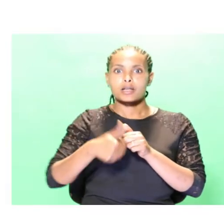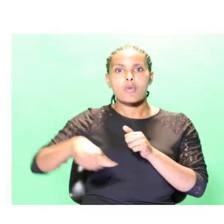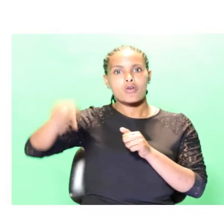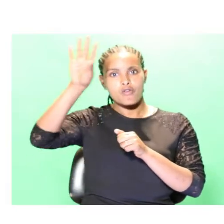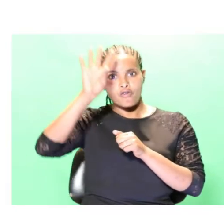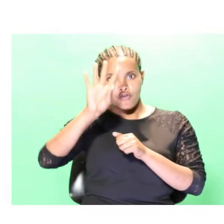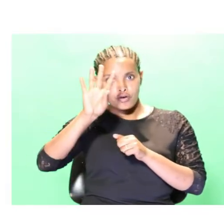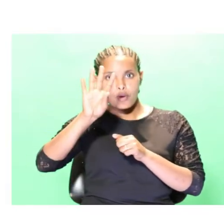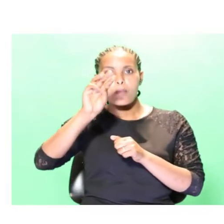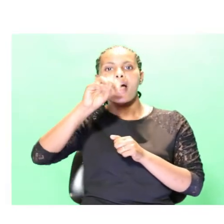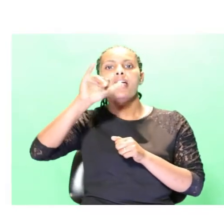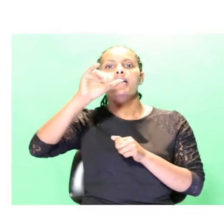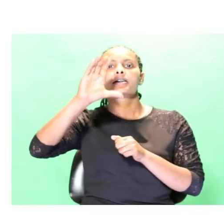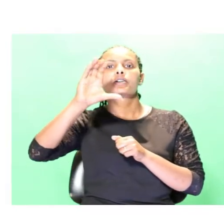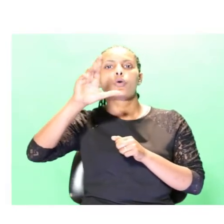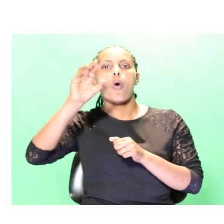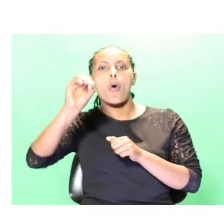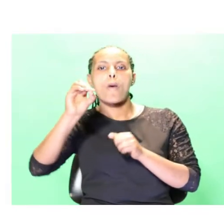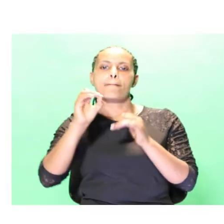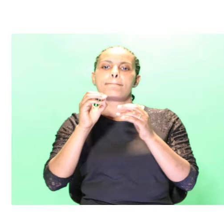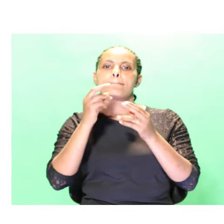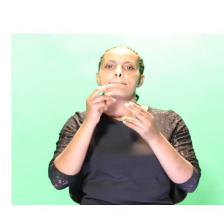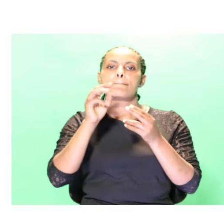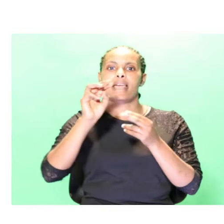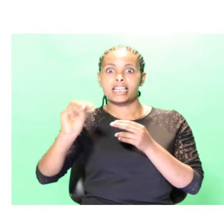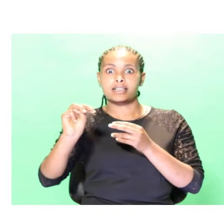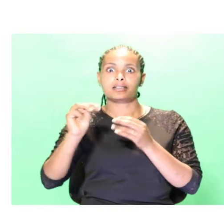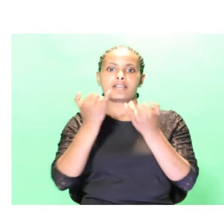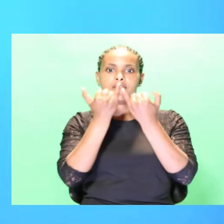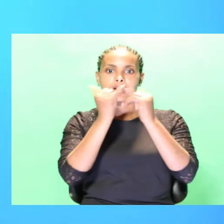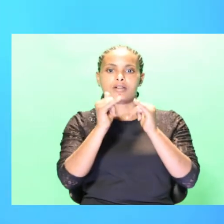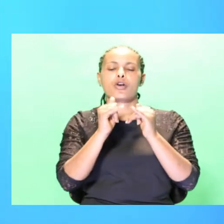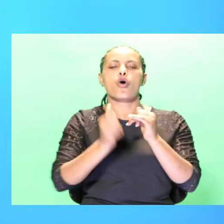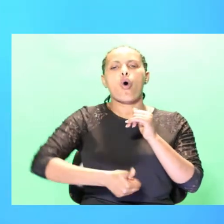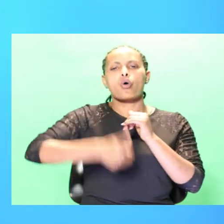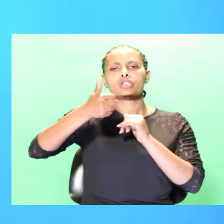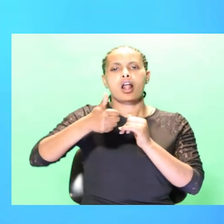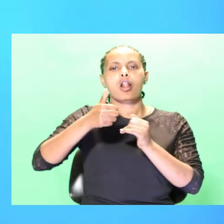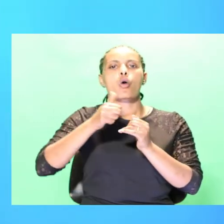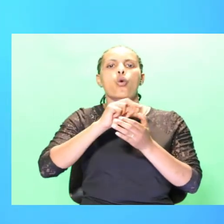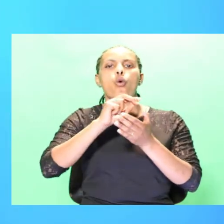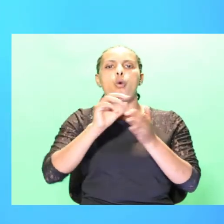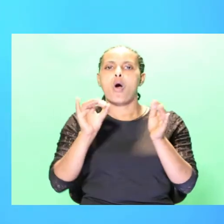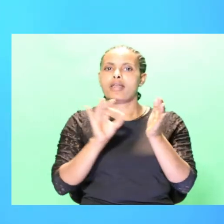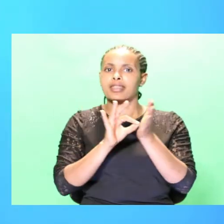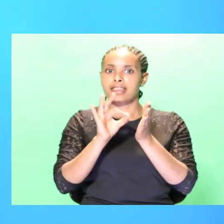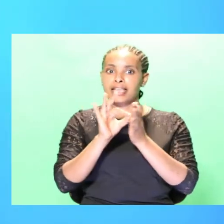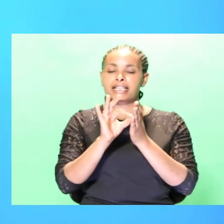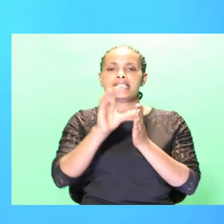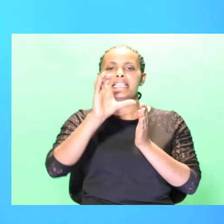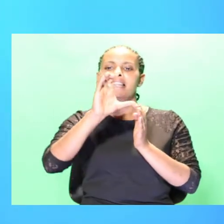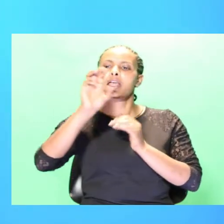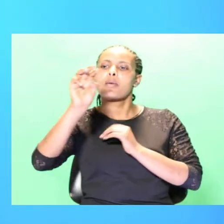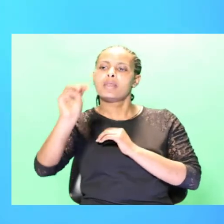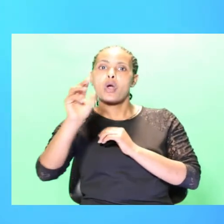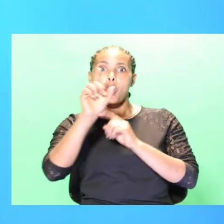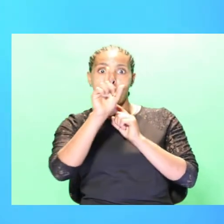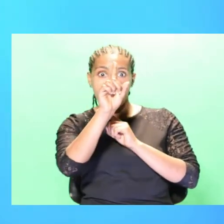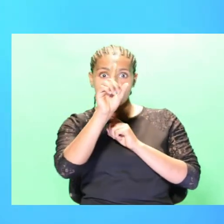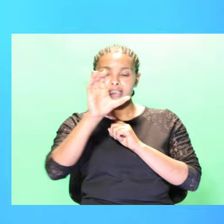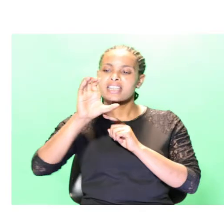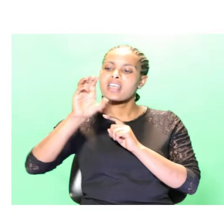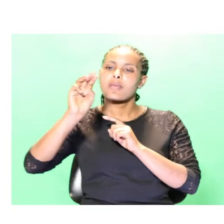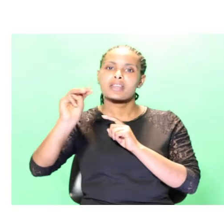4 micrometer, divided by unit of original quantity is centimeter, 1